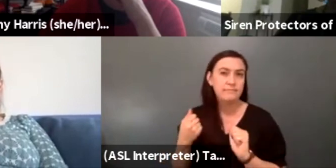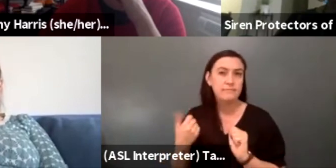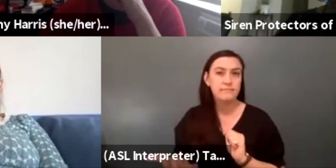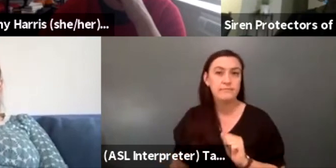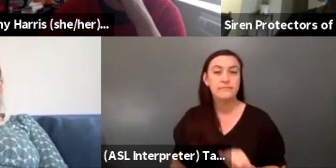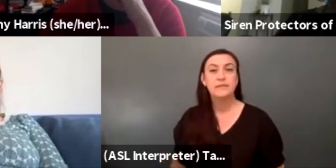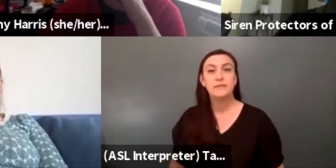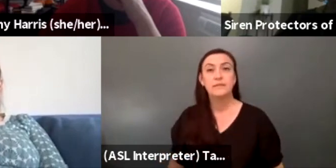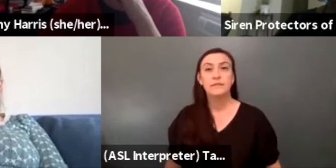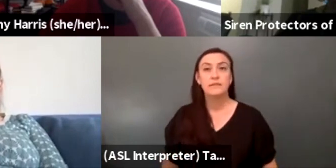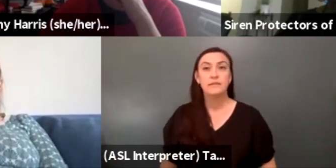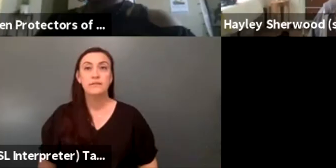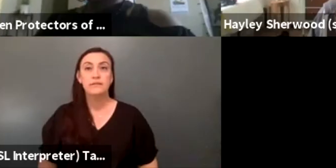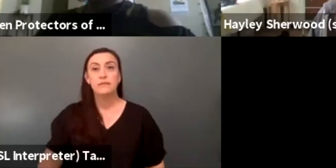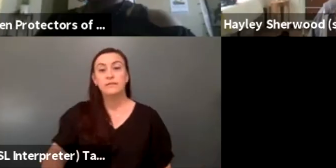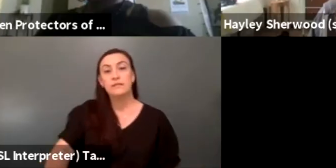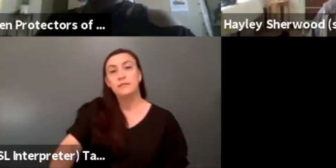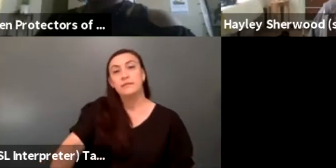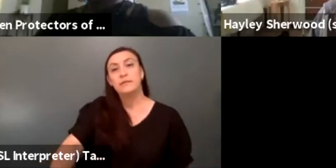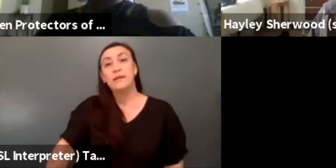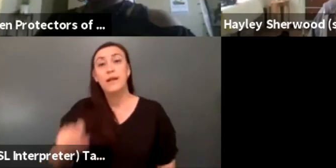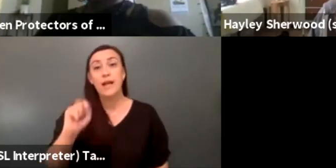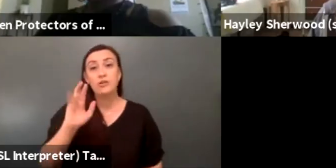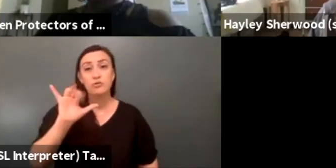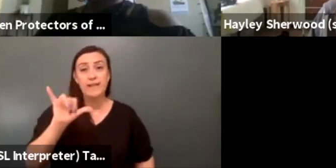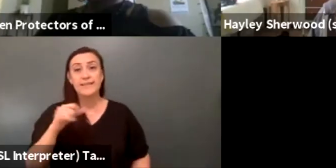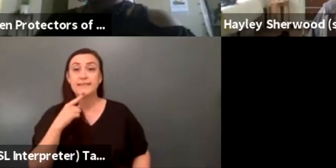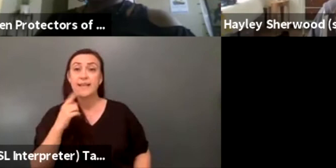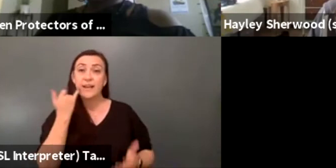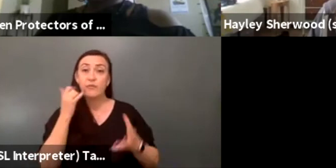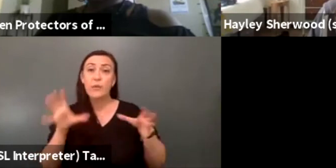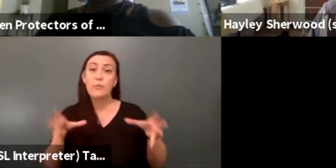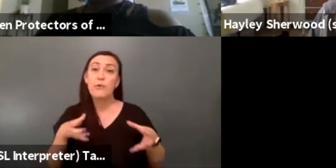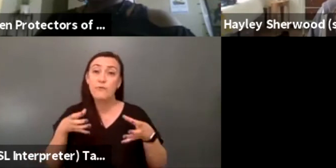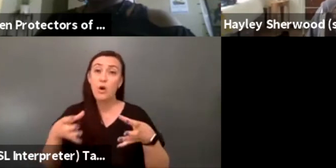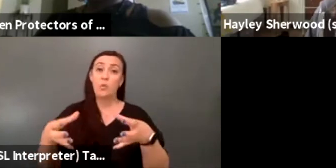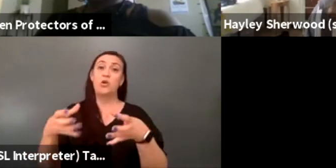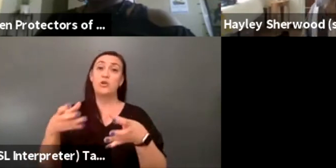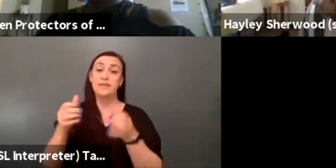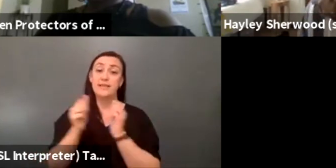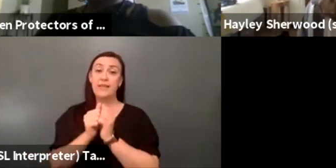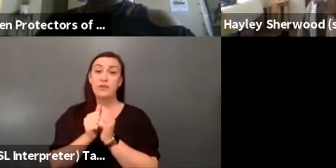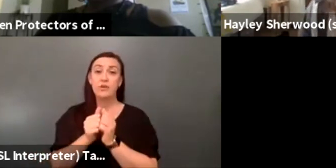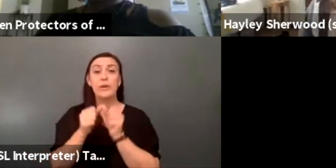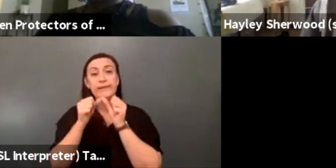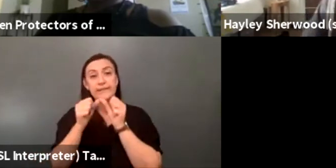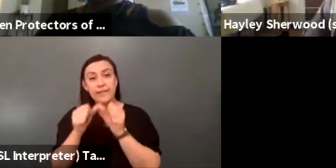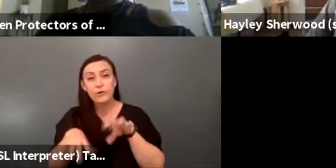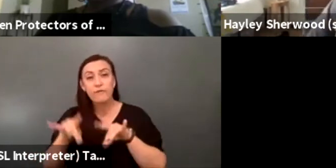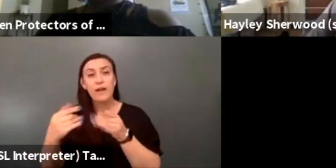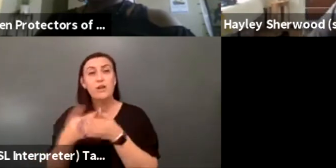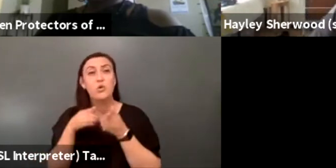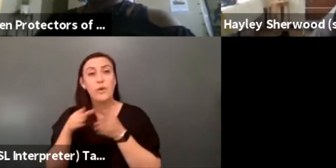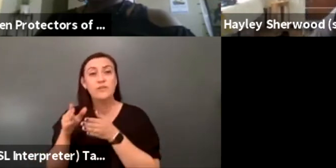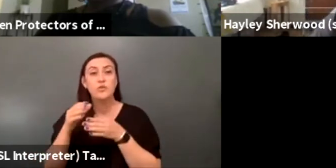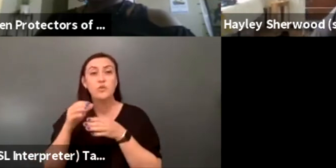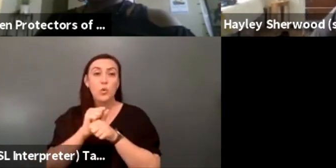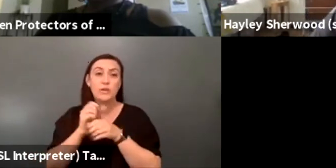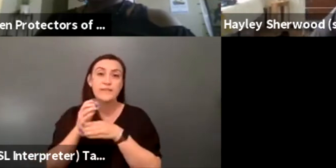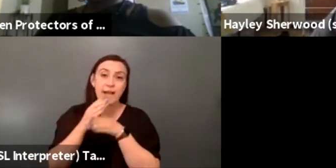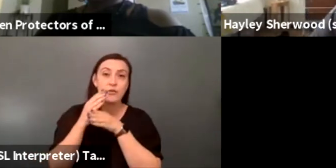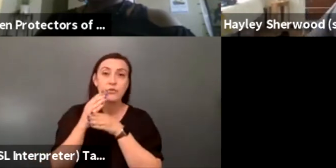we move forward together is that we continue to find a way to share like work together, share those resources